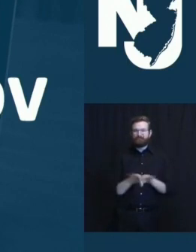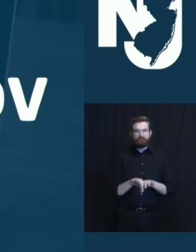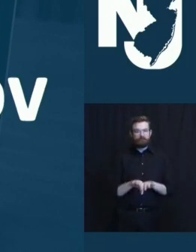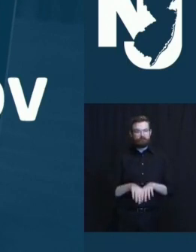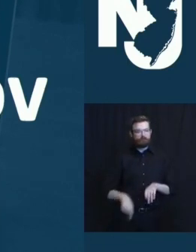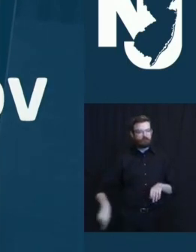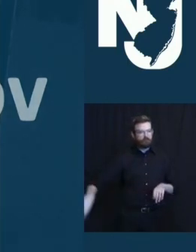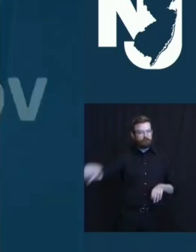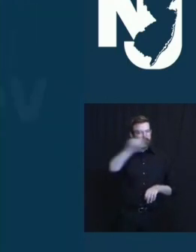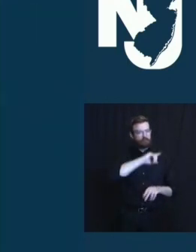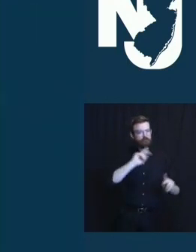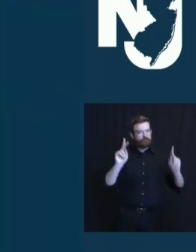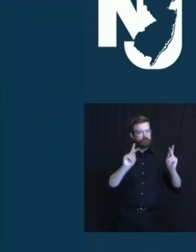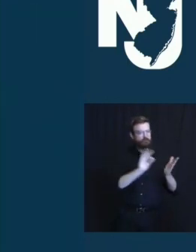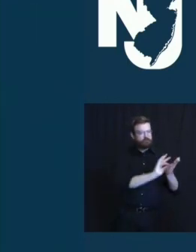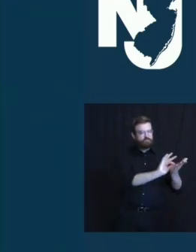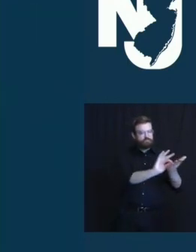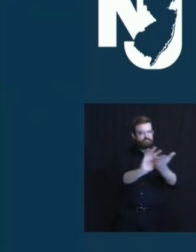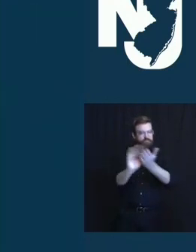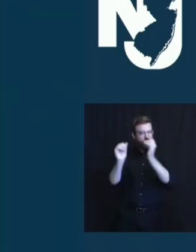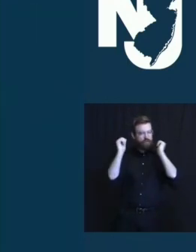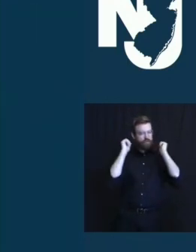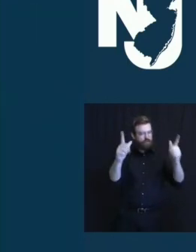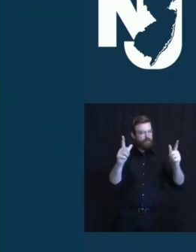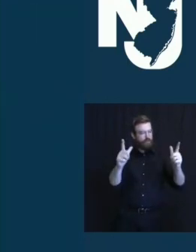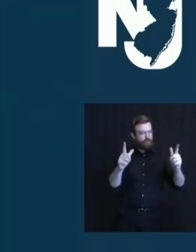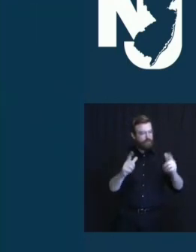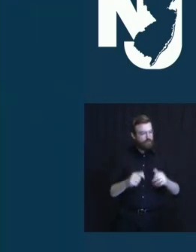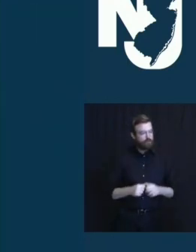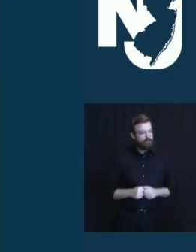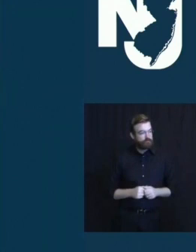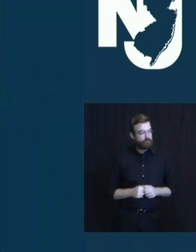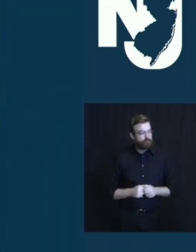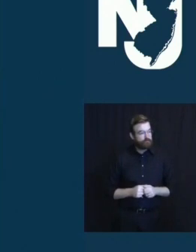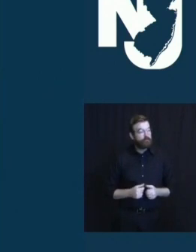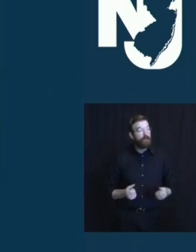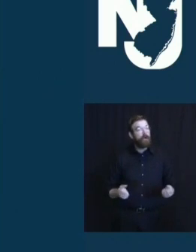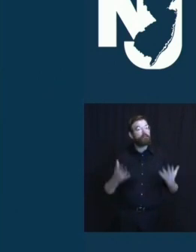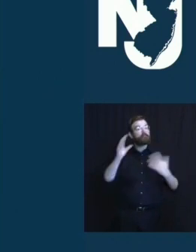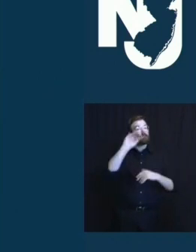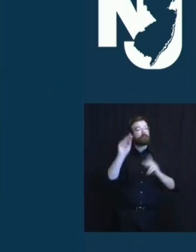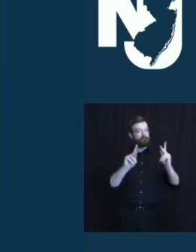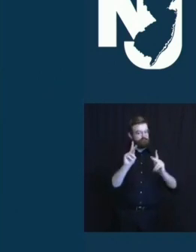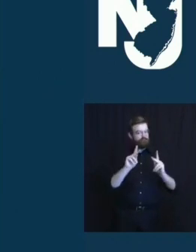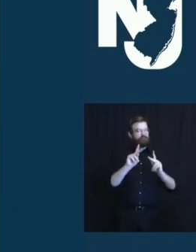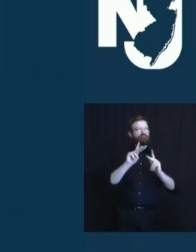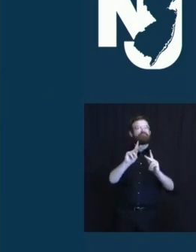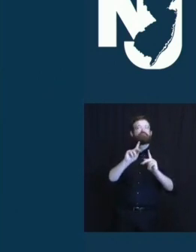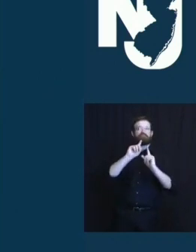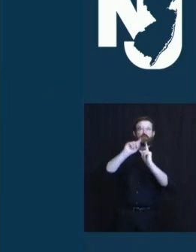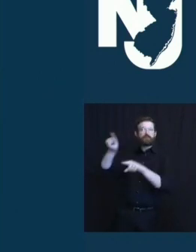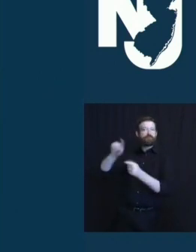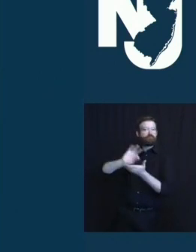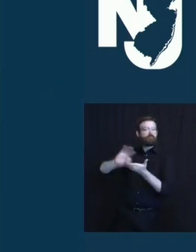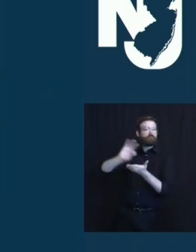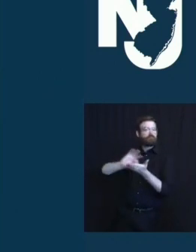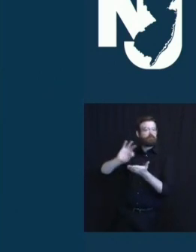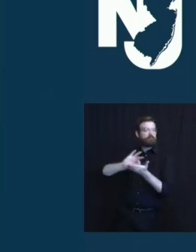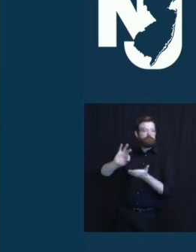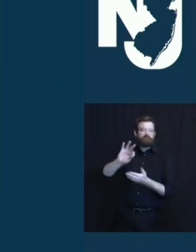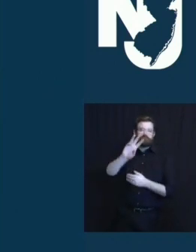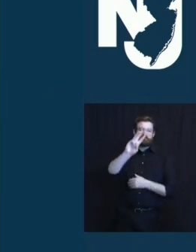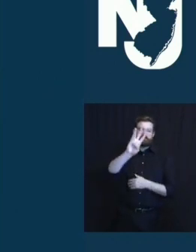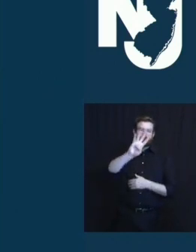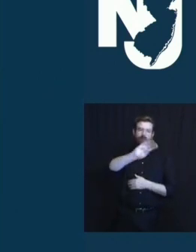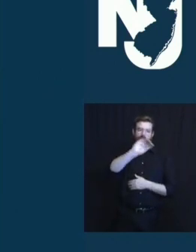Today, it's at 64%, which means more and more of you are taking the time to go to 2020census.gov to be counted